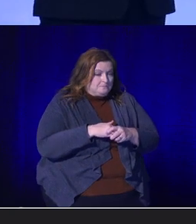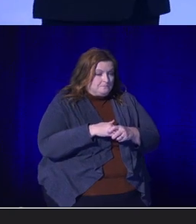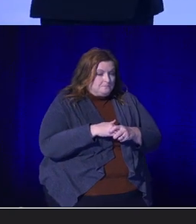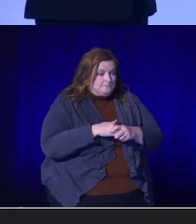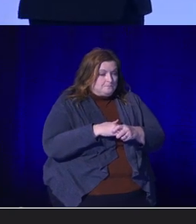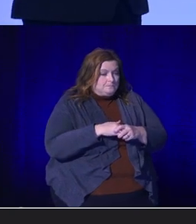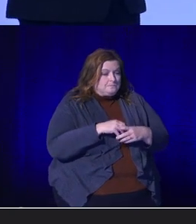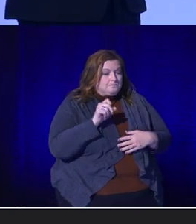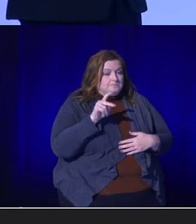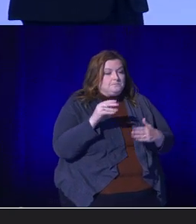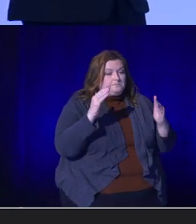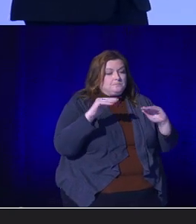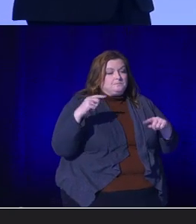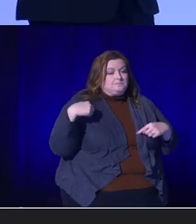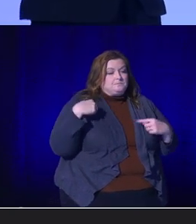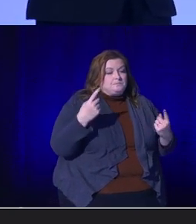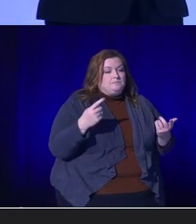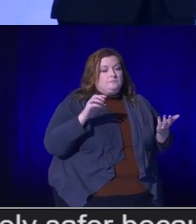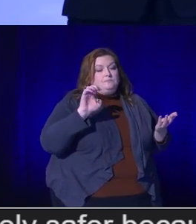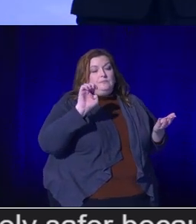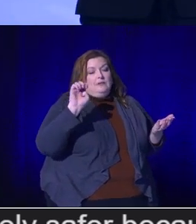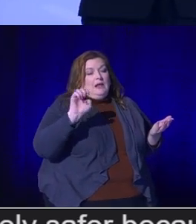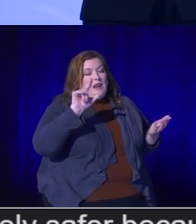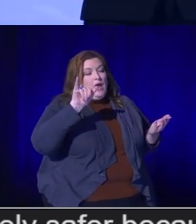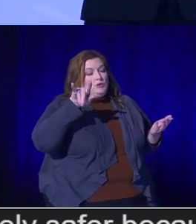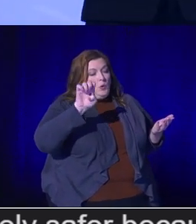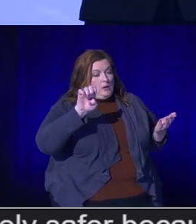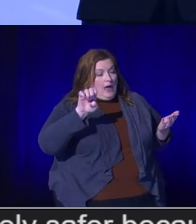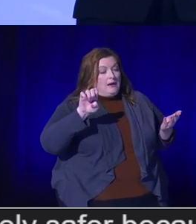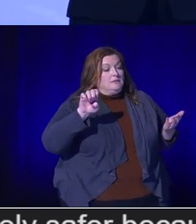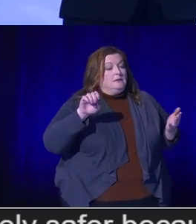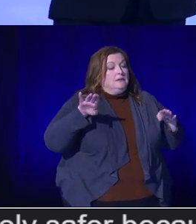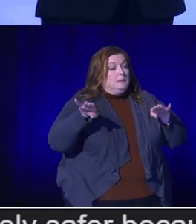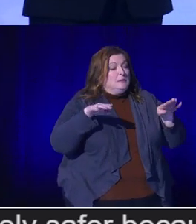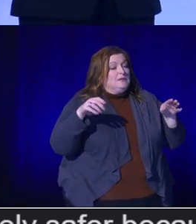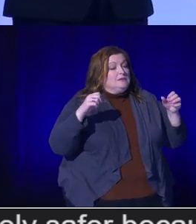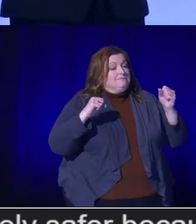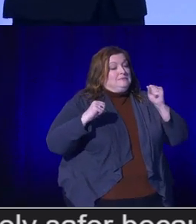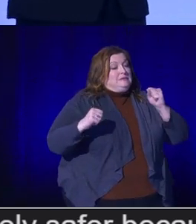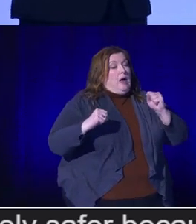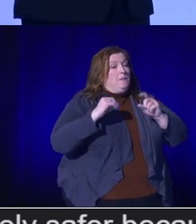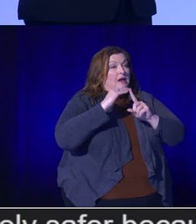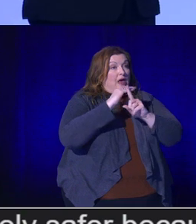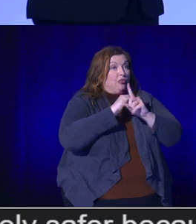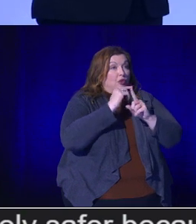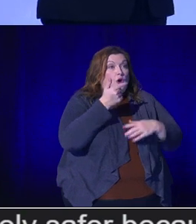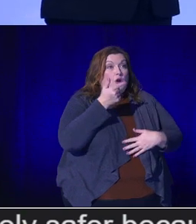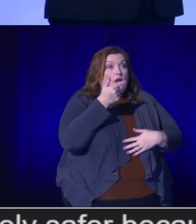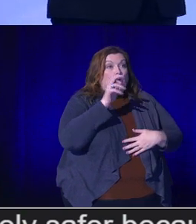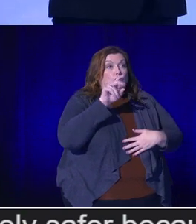Okay, so since electrolyte behaviors dominate thermal gradient responses in batteries, electrolyte